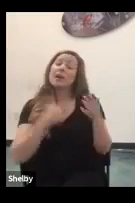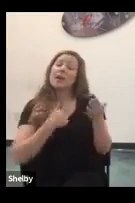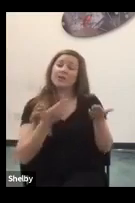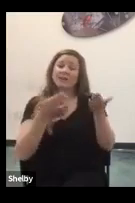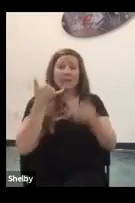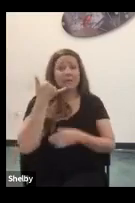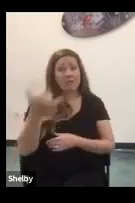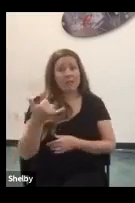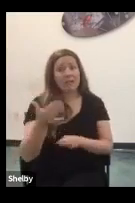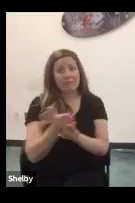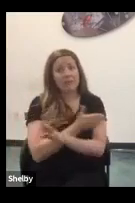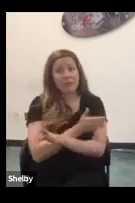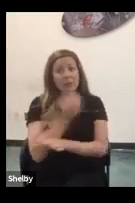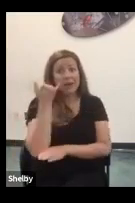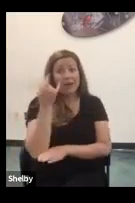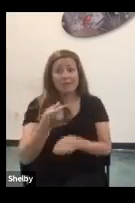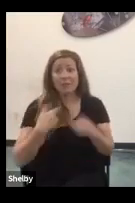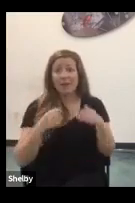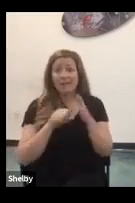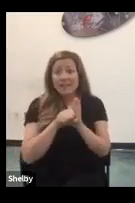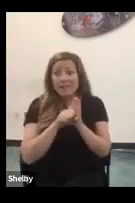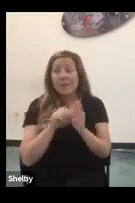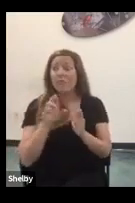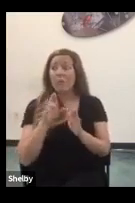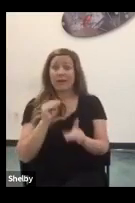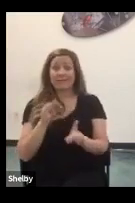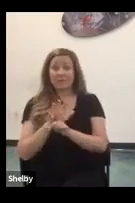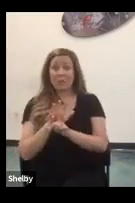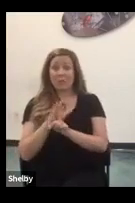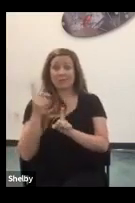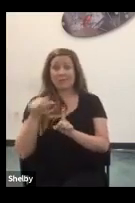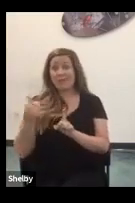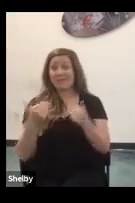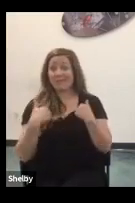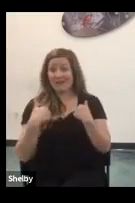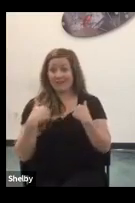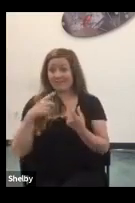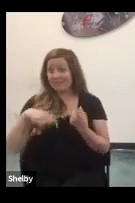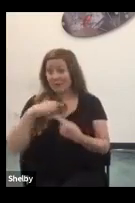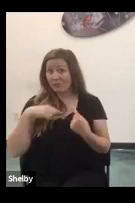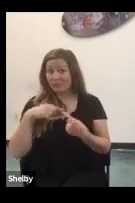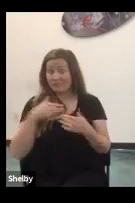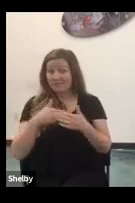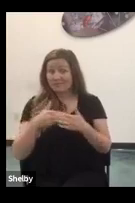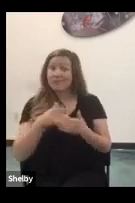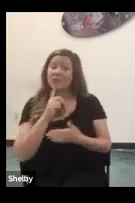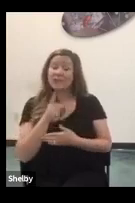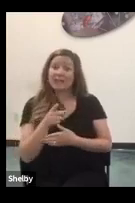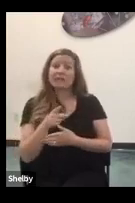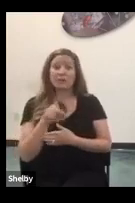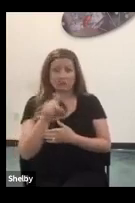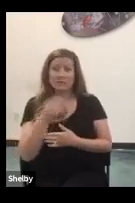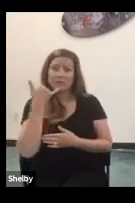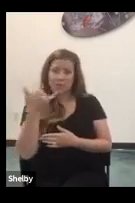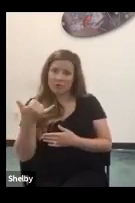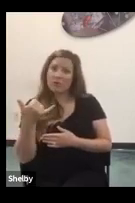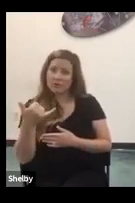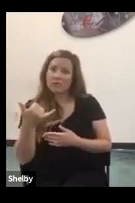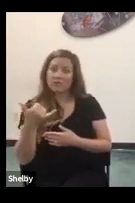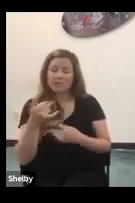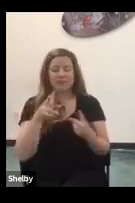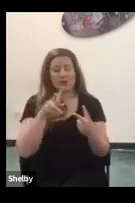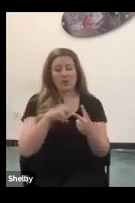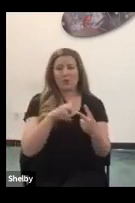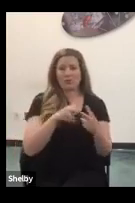of COVID-19 or you've been exposed to COVID-19. Those are really the two indications for getting tested right now in our